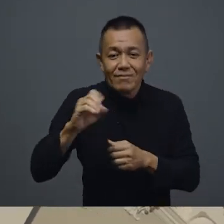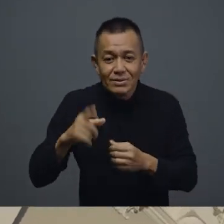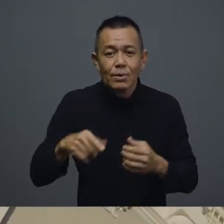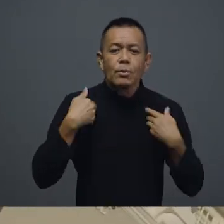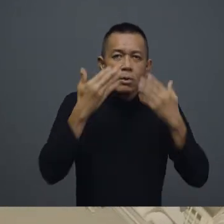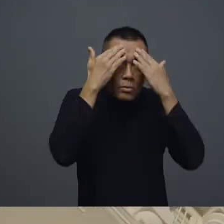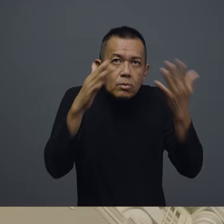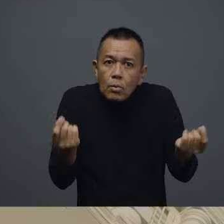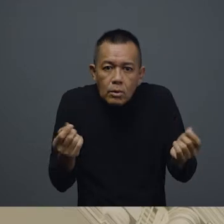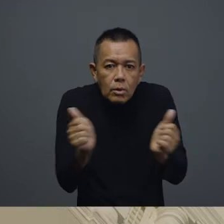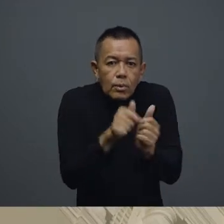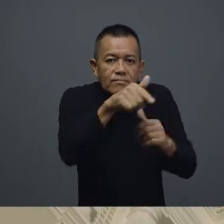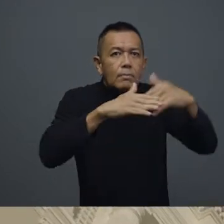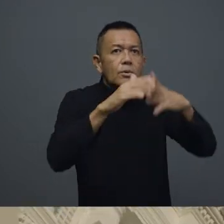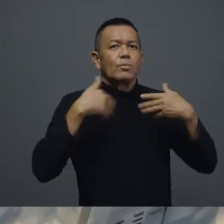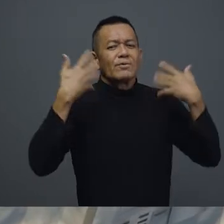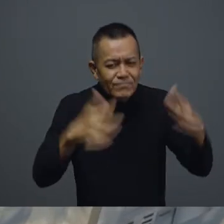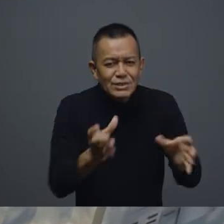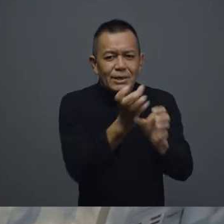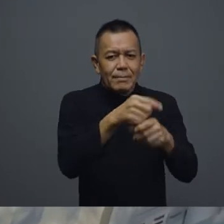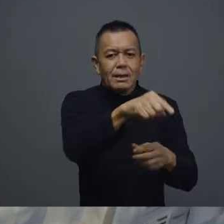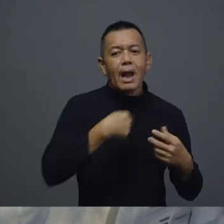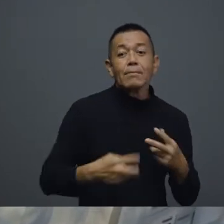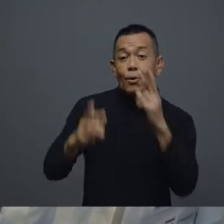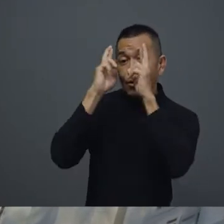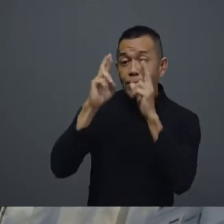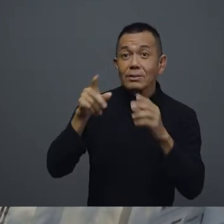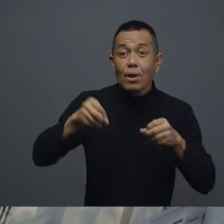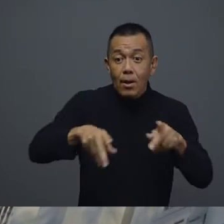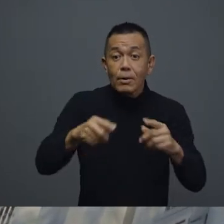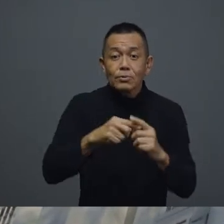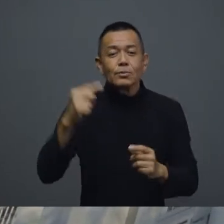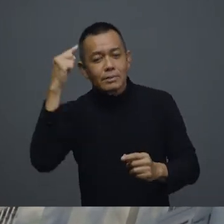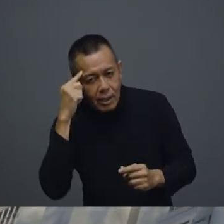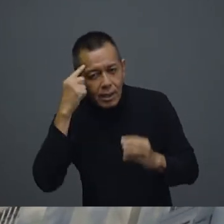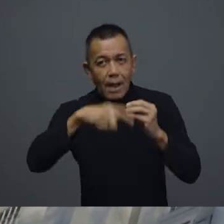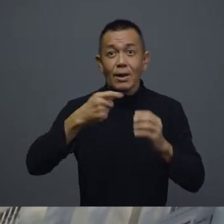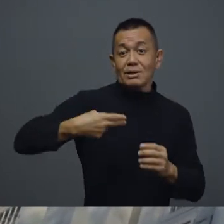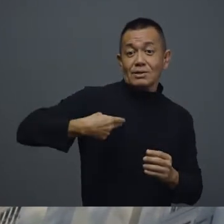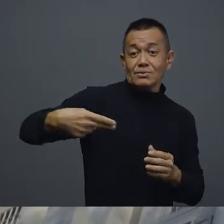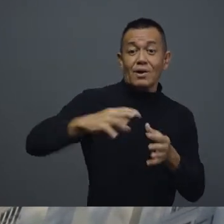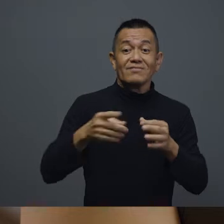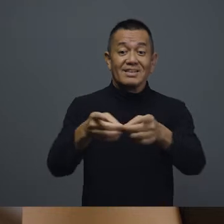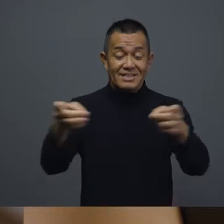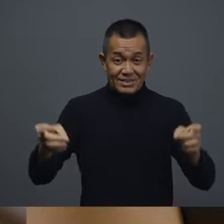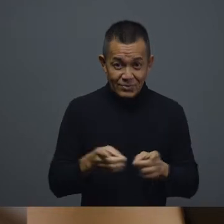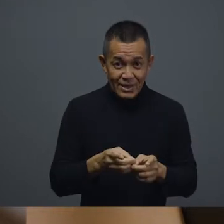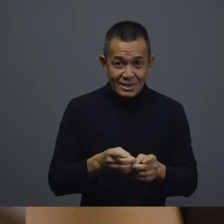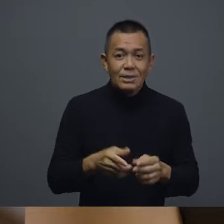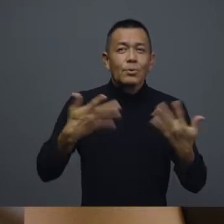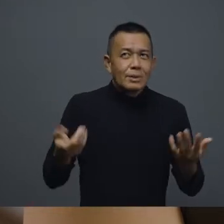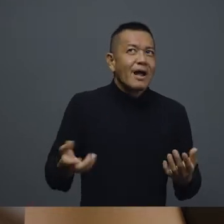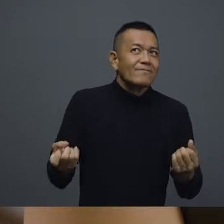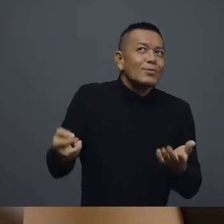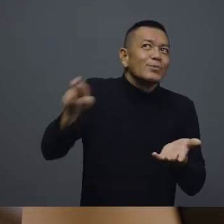years ago, but we don't know what to do with the buildings that we've just created. And I'm hoping for the opportunity to really think about